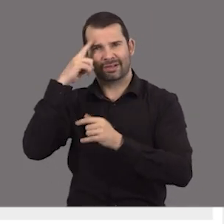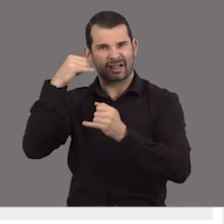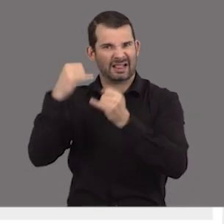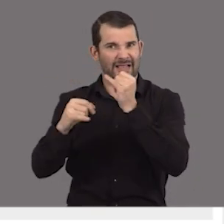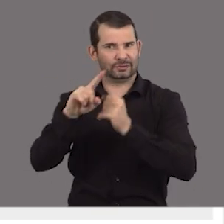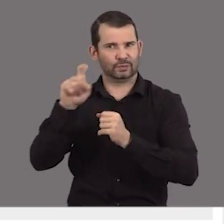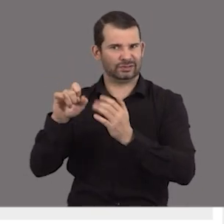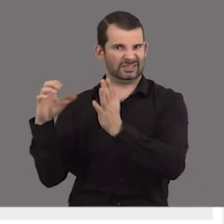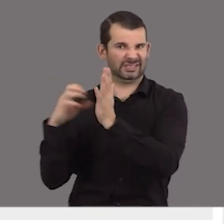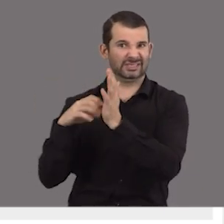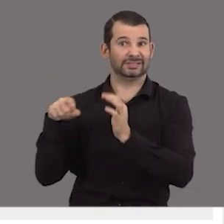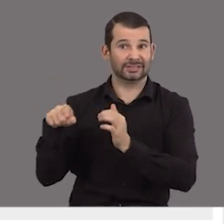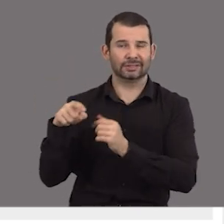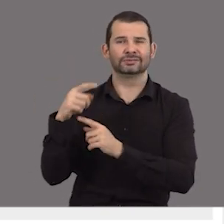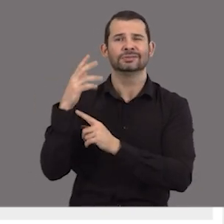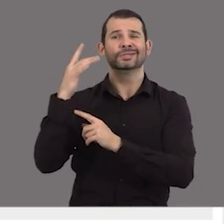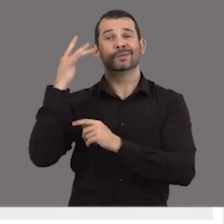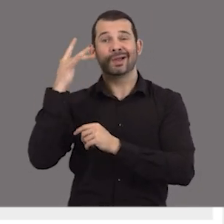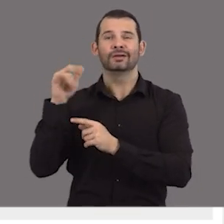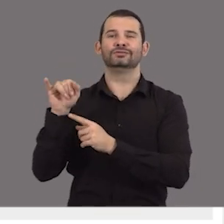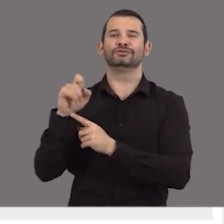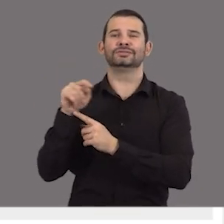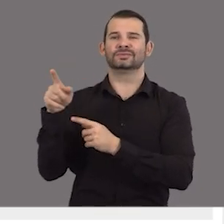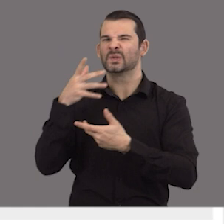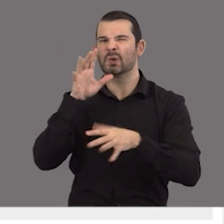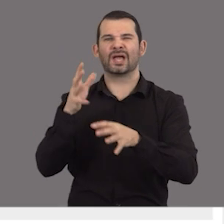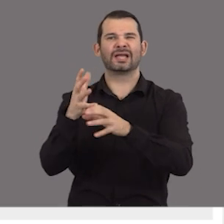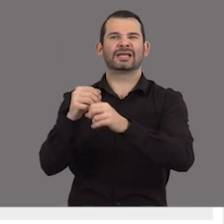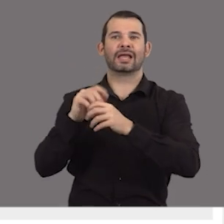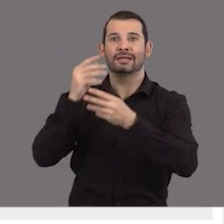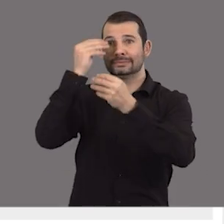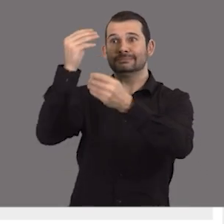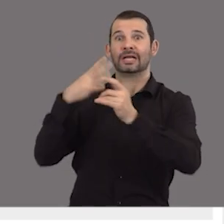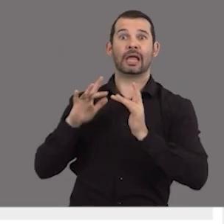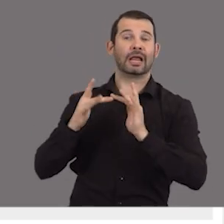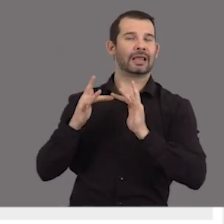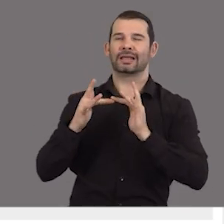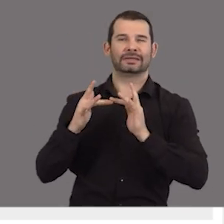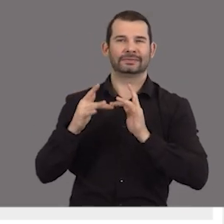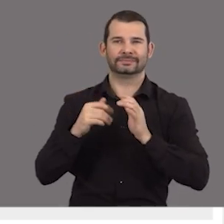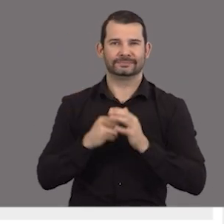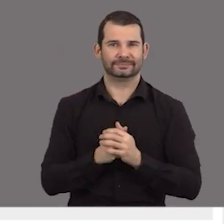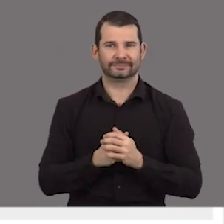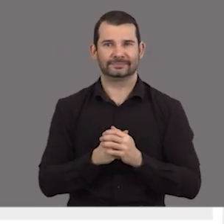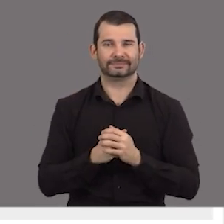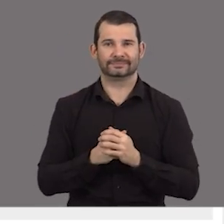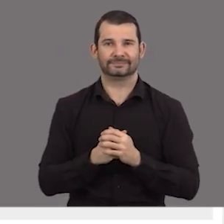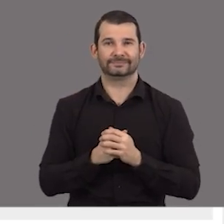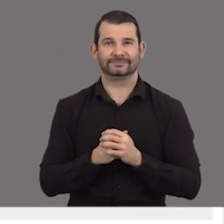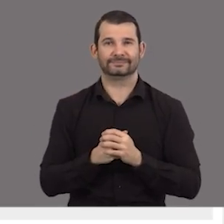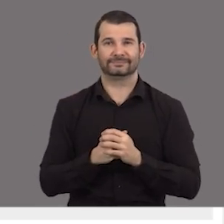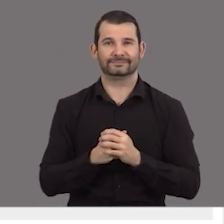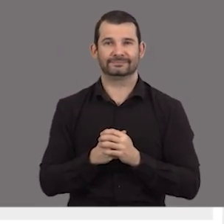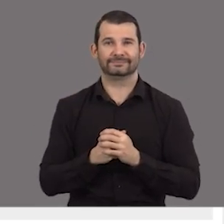answer no to the last question in this section, since Jeet does not wish to receive his notices online.